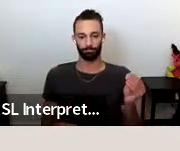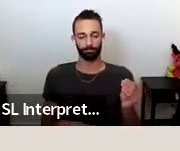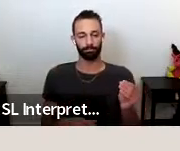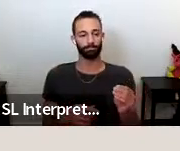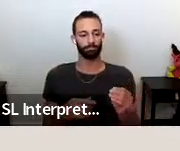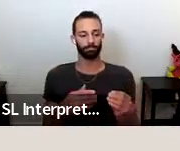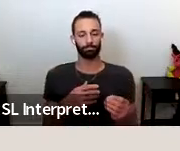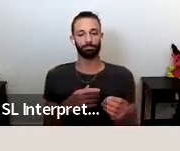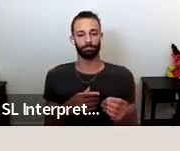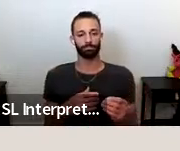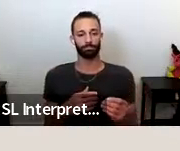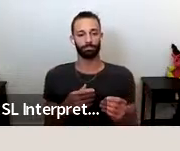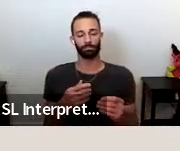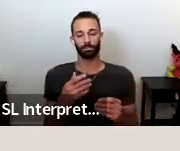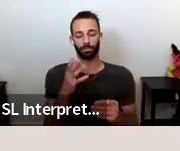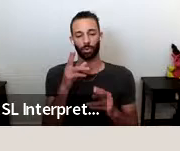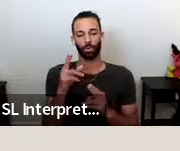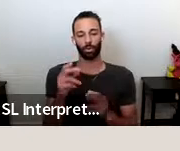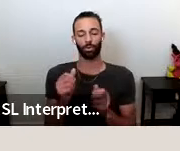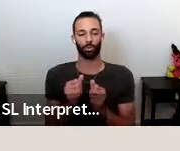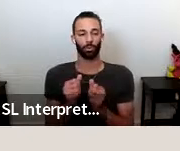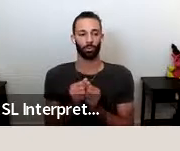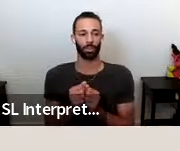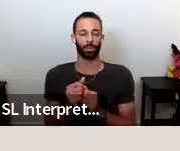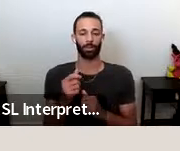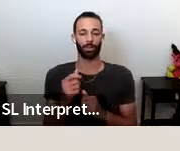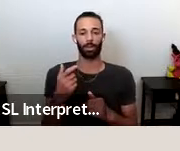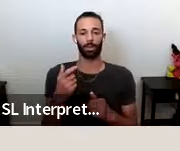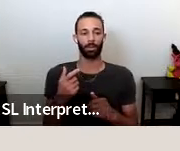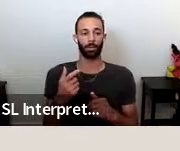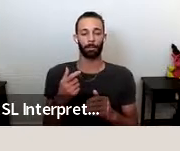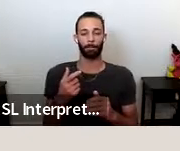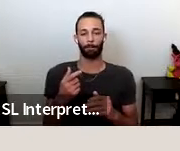want to honor them with a ritual from our ancestors.